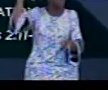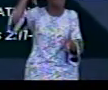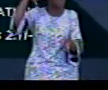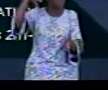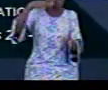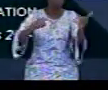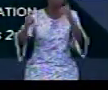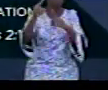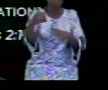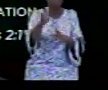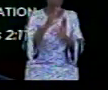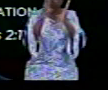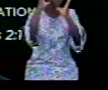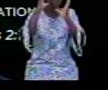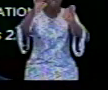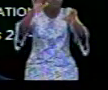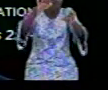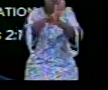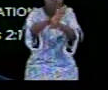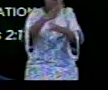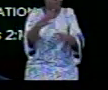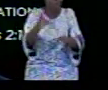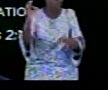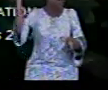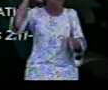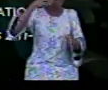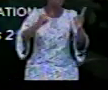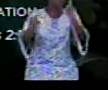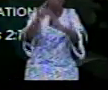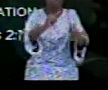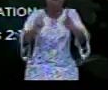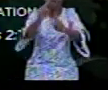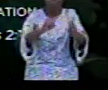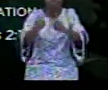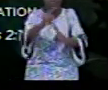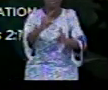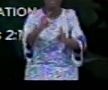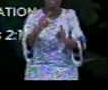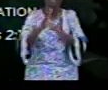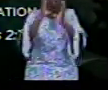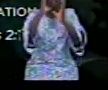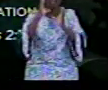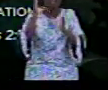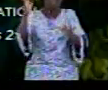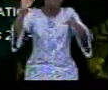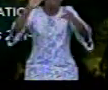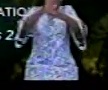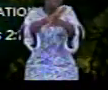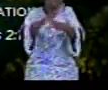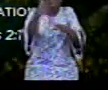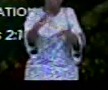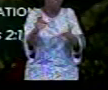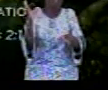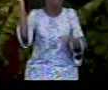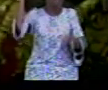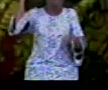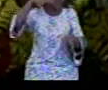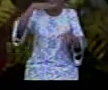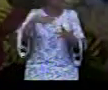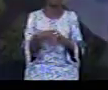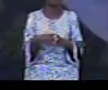full of grace. Full of grace. Say it aloud. Full at the